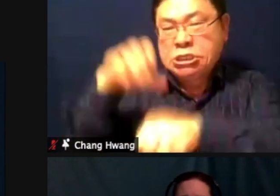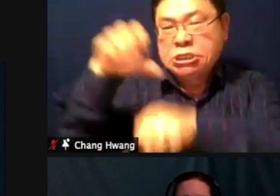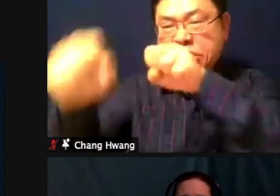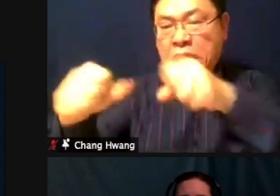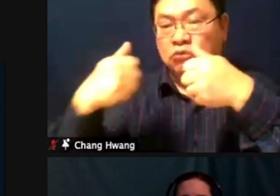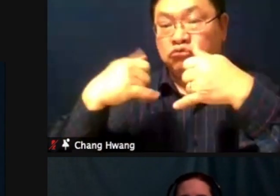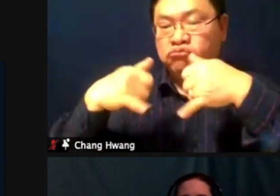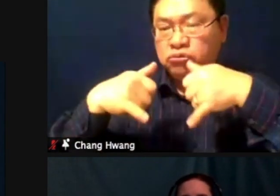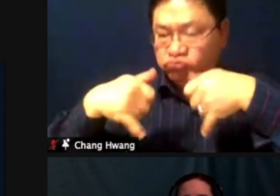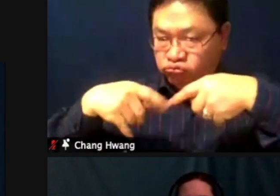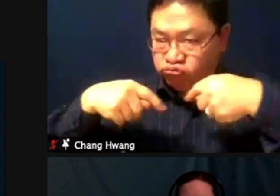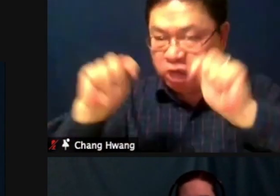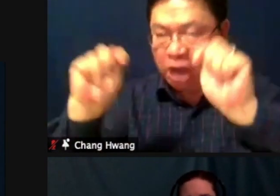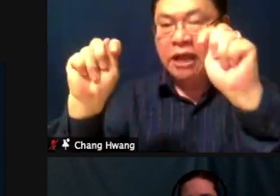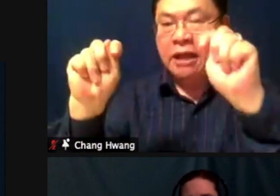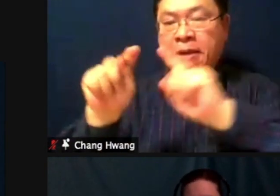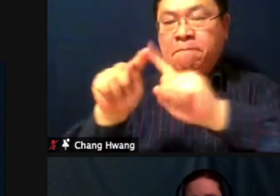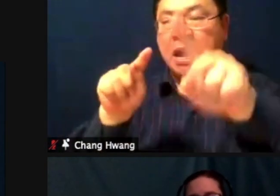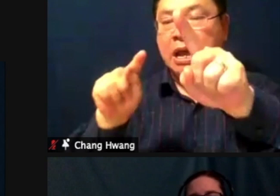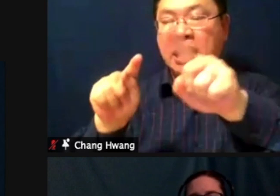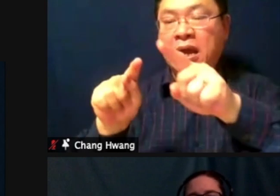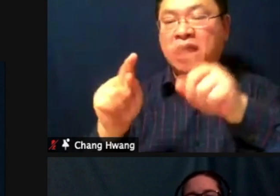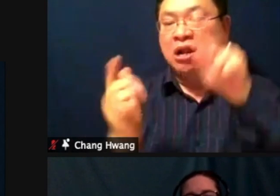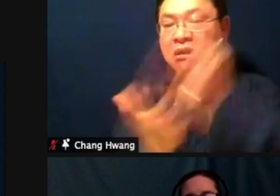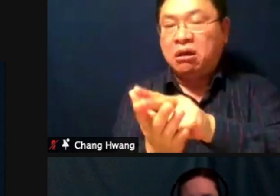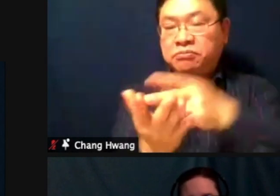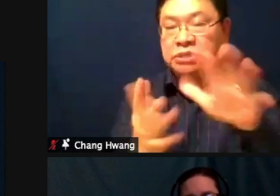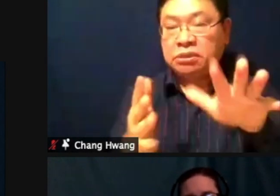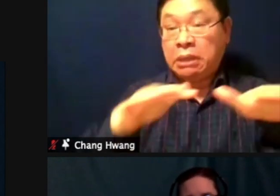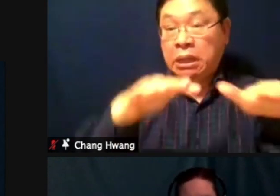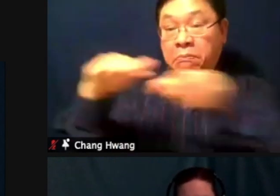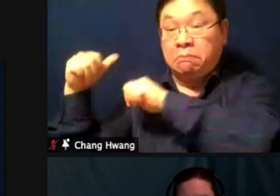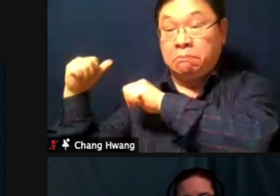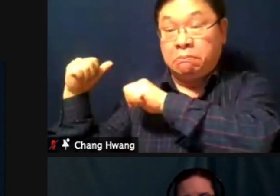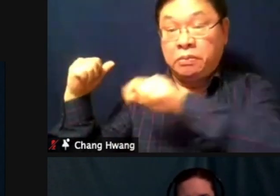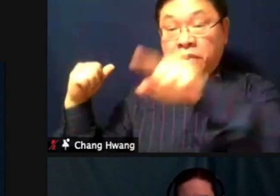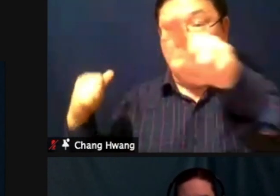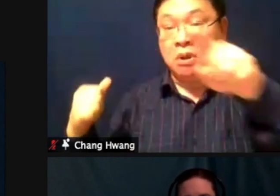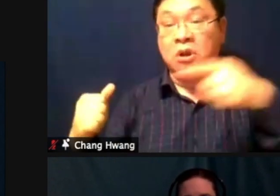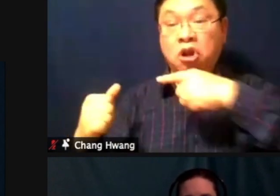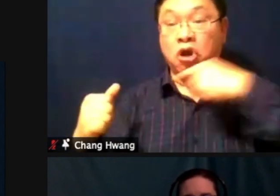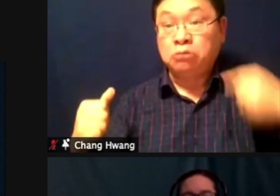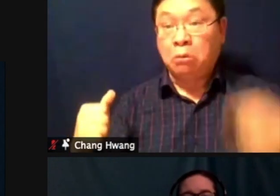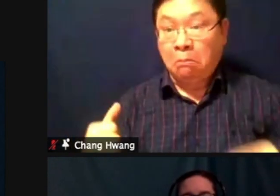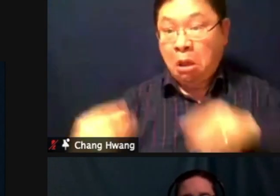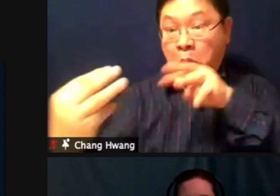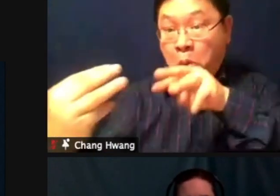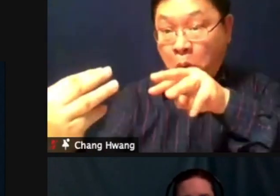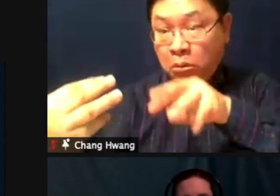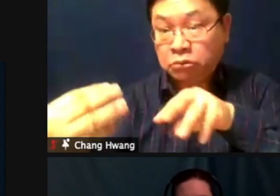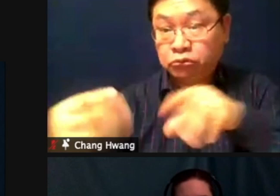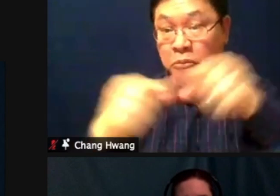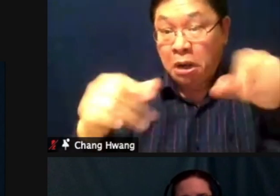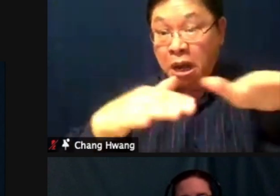people didn't really know necessarily that Russia had been embattled against Japan, but